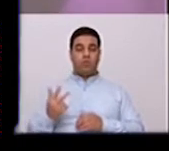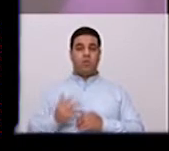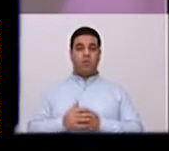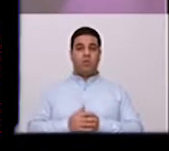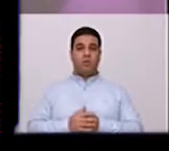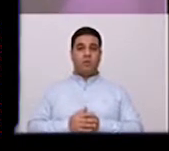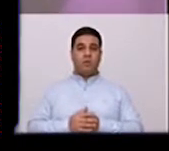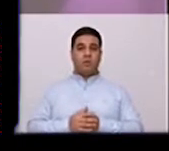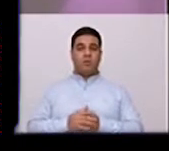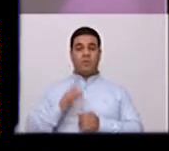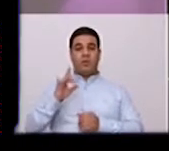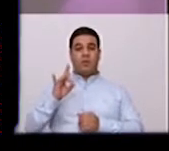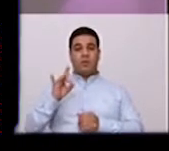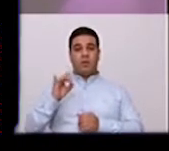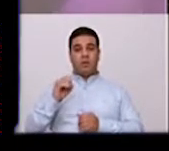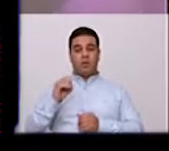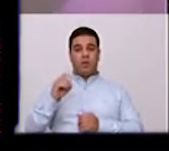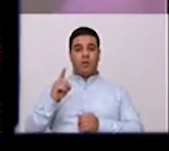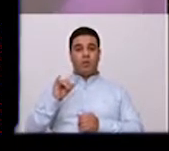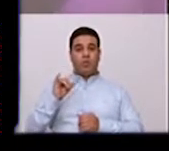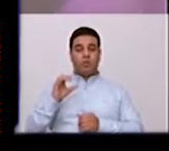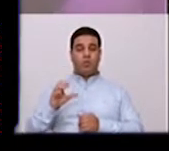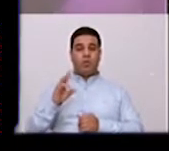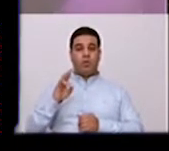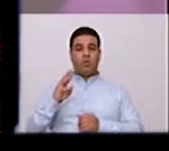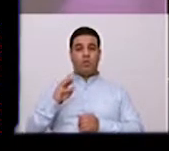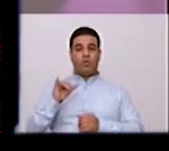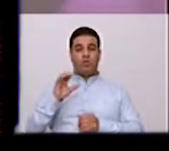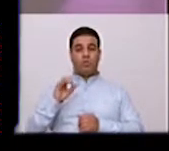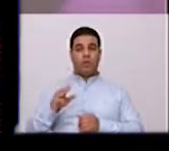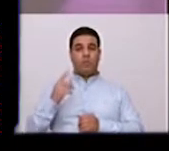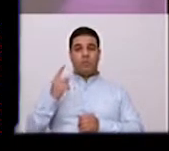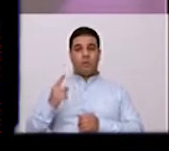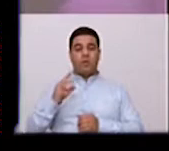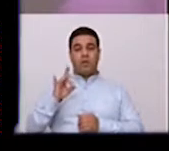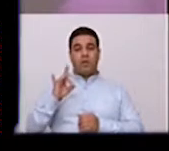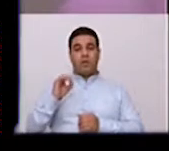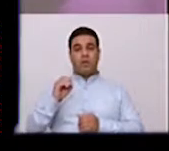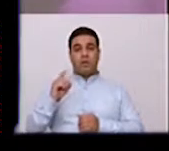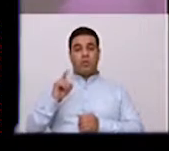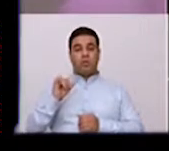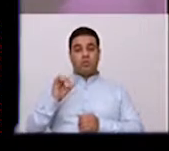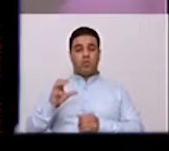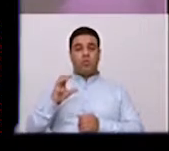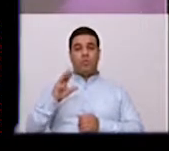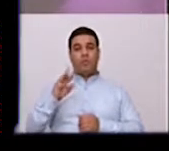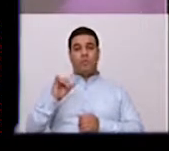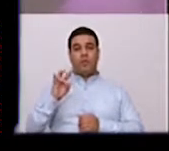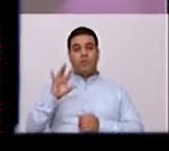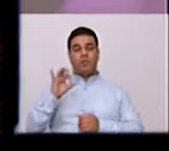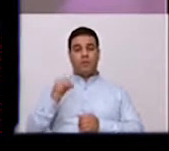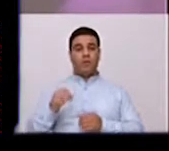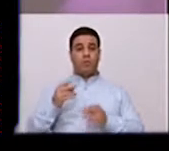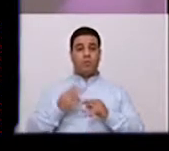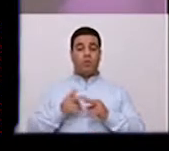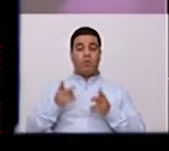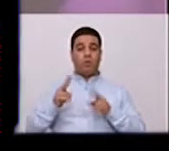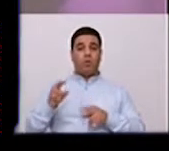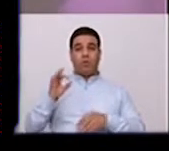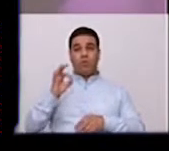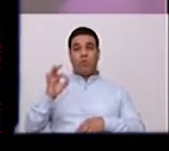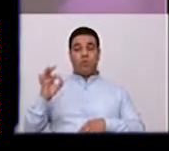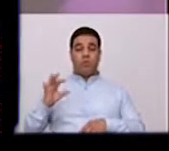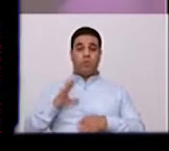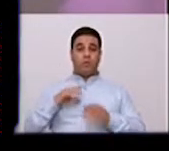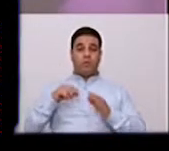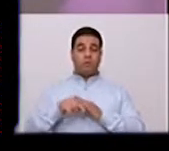3tasi rezus musbat, bittasi rezus manfiy. Qolganlari 0-0 bo'lganligi bu birinchi qon guruhini